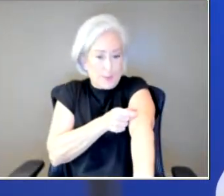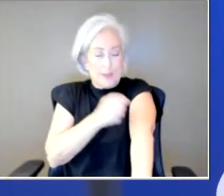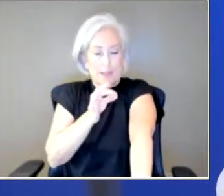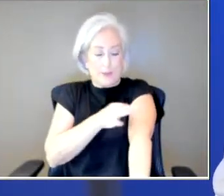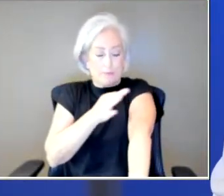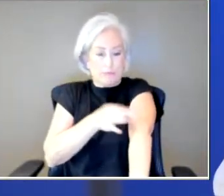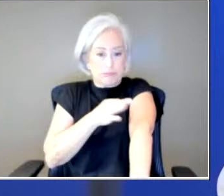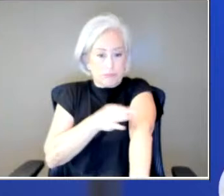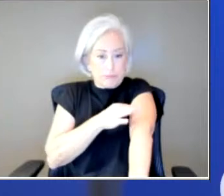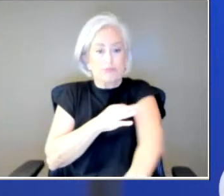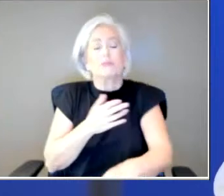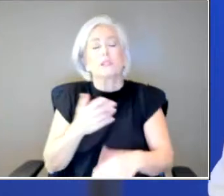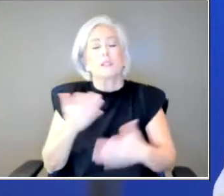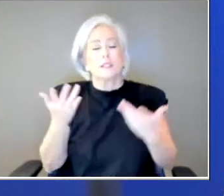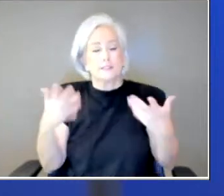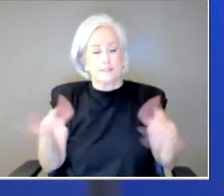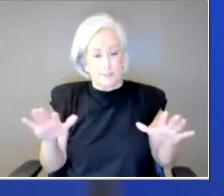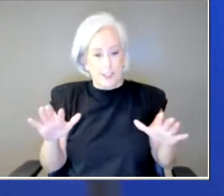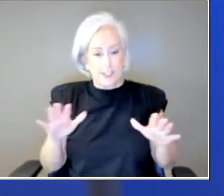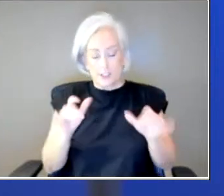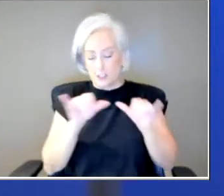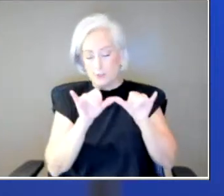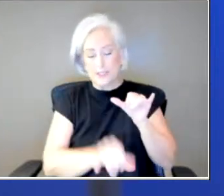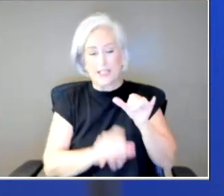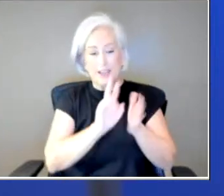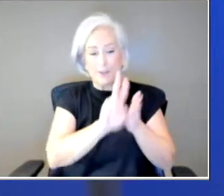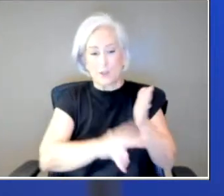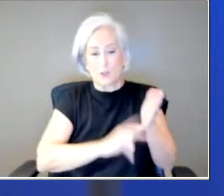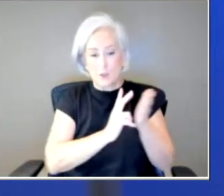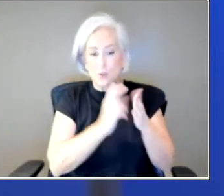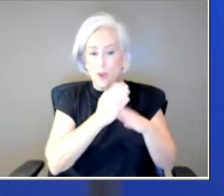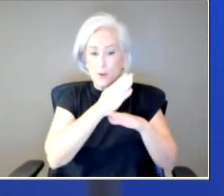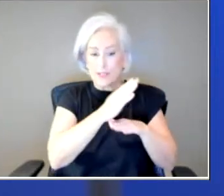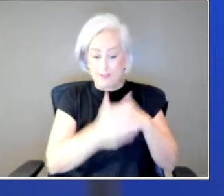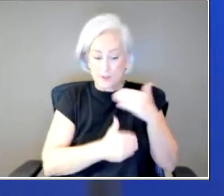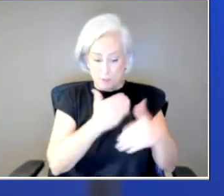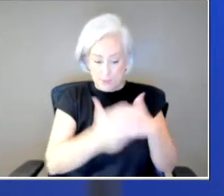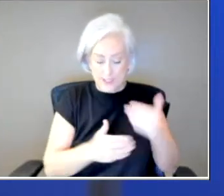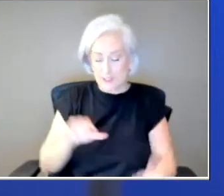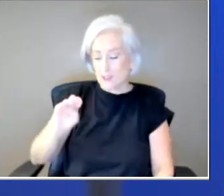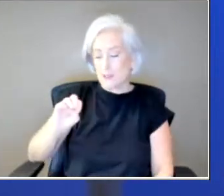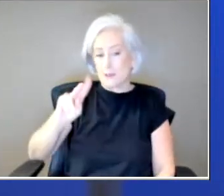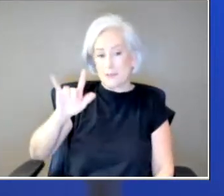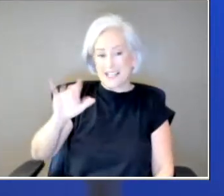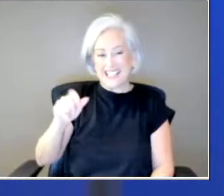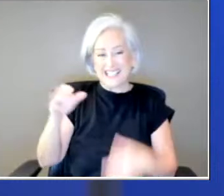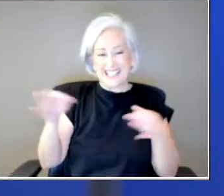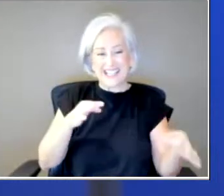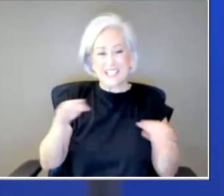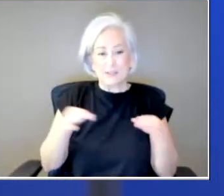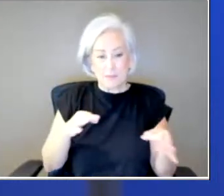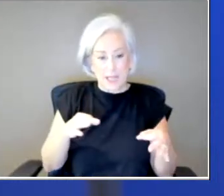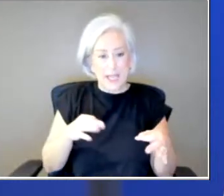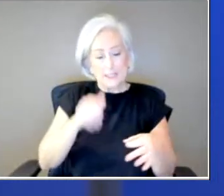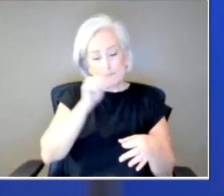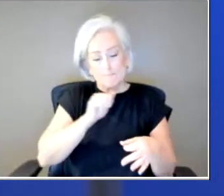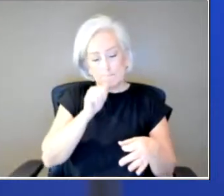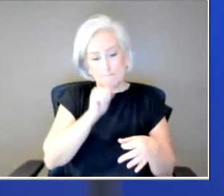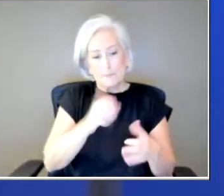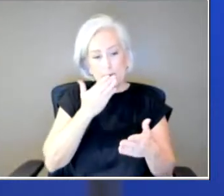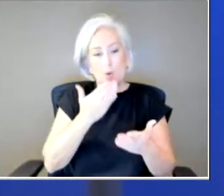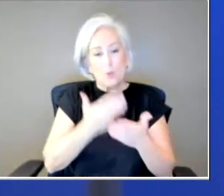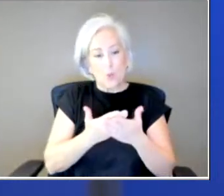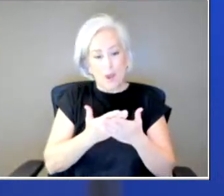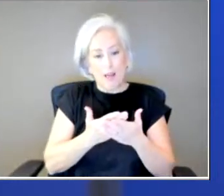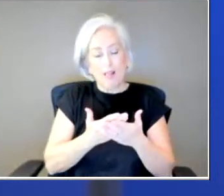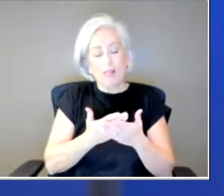Most people, like Melissa was describing, tolerate everything very well on the procedure day. So it turns into the whole procedure takes